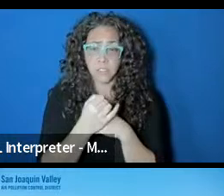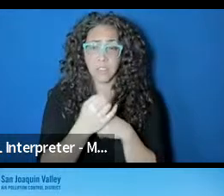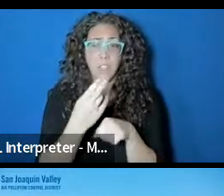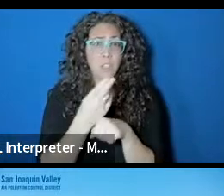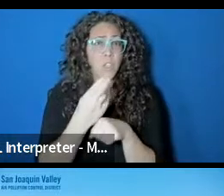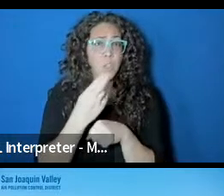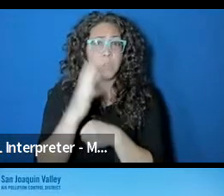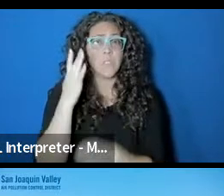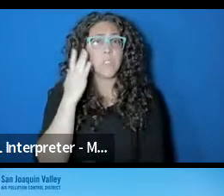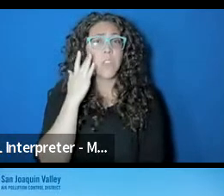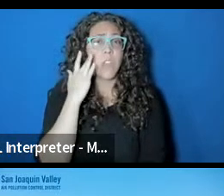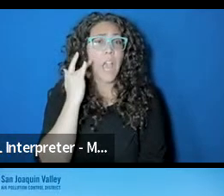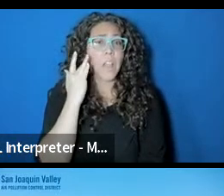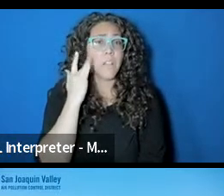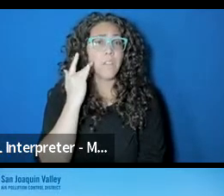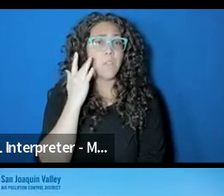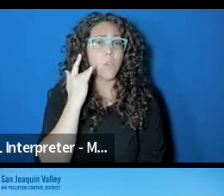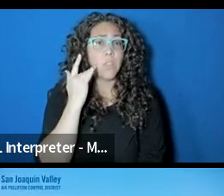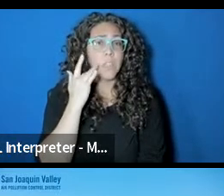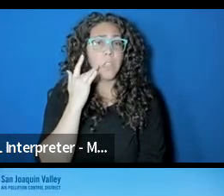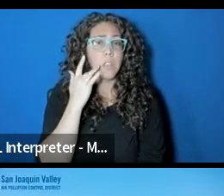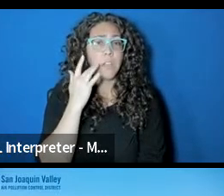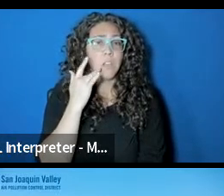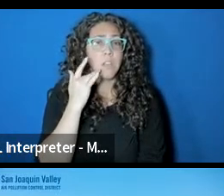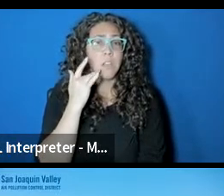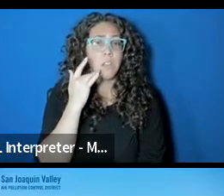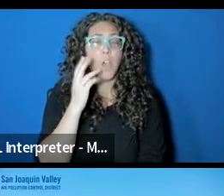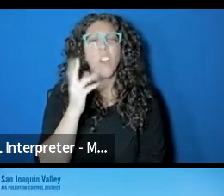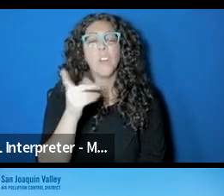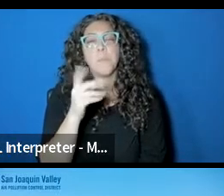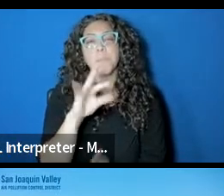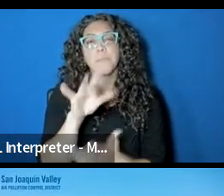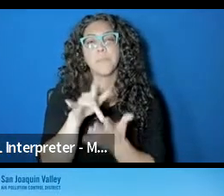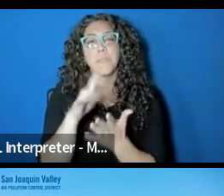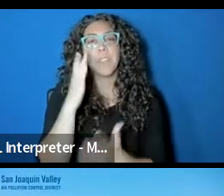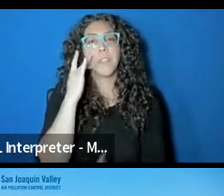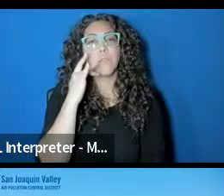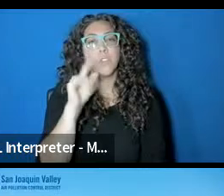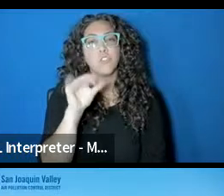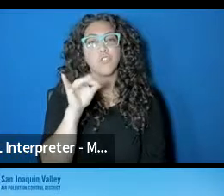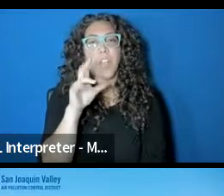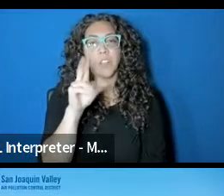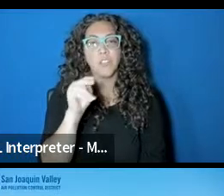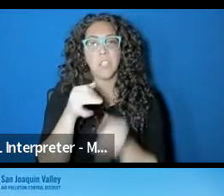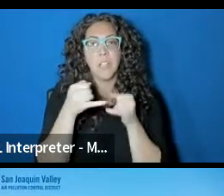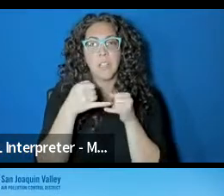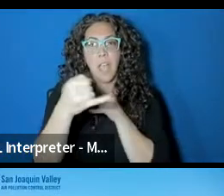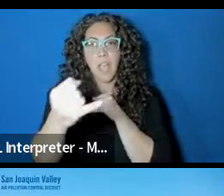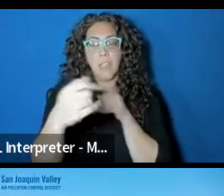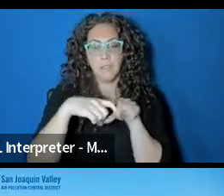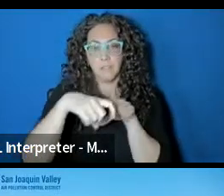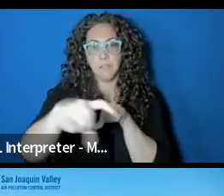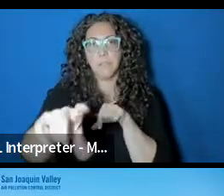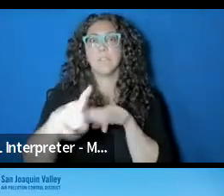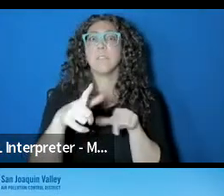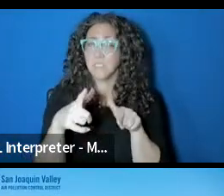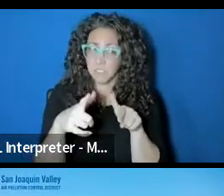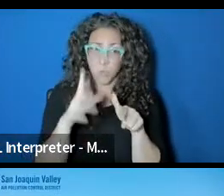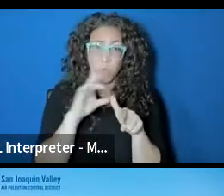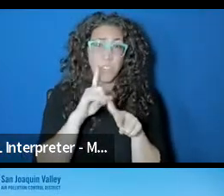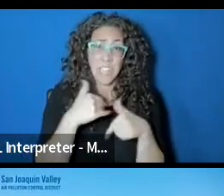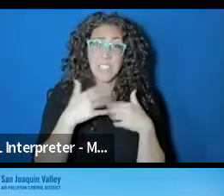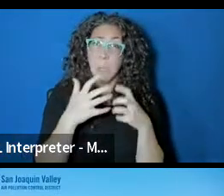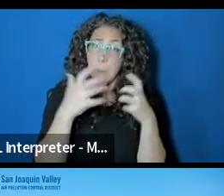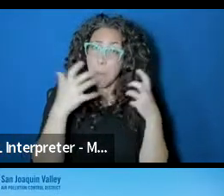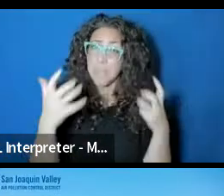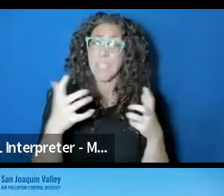the Central California traction line, and it makes a big difference. And I'm not